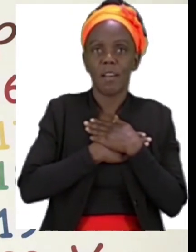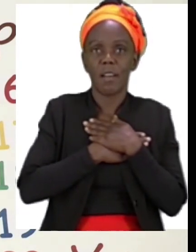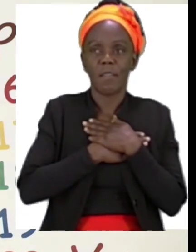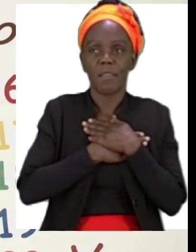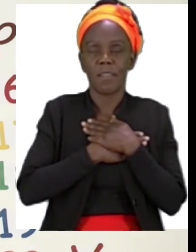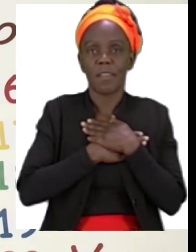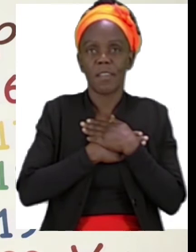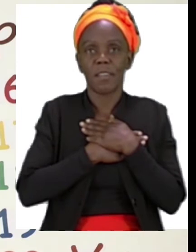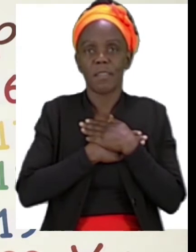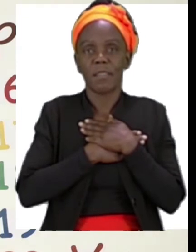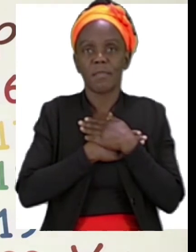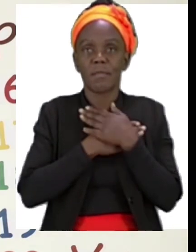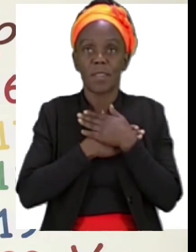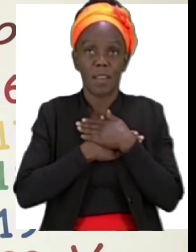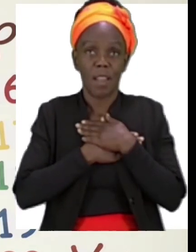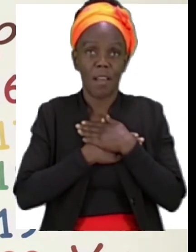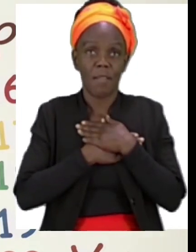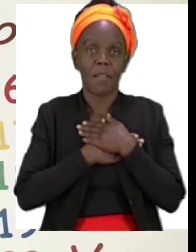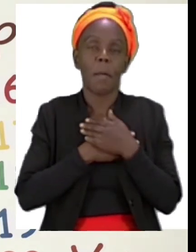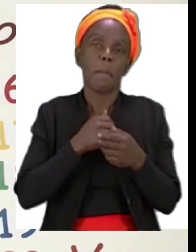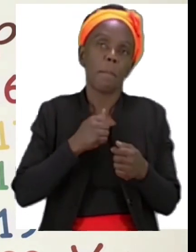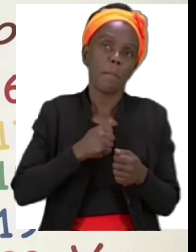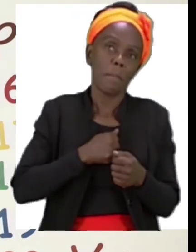love. I love